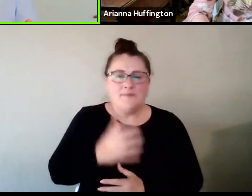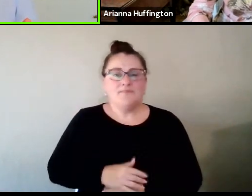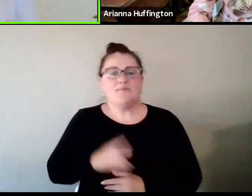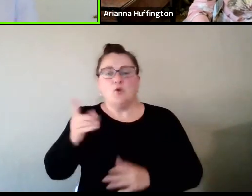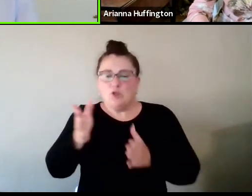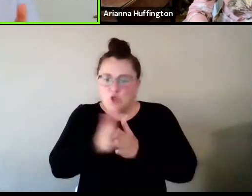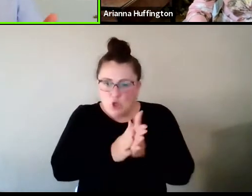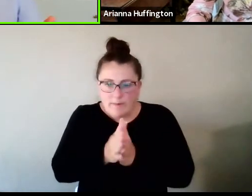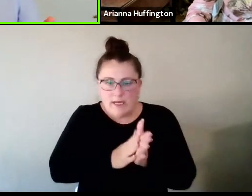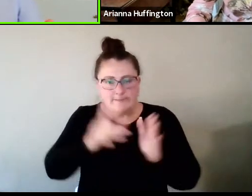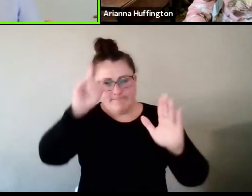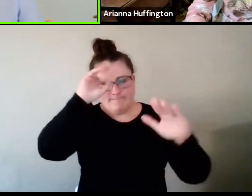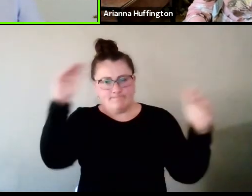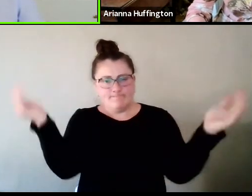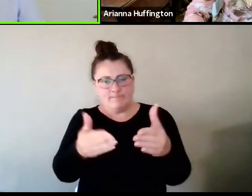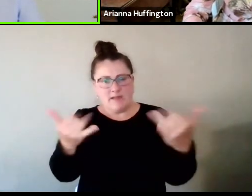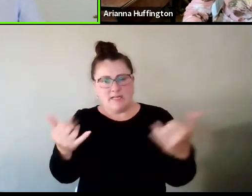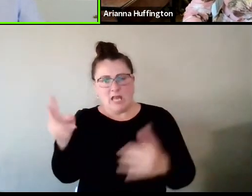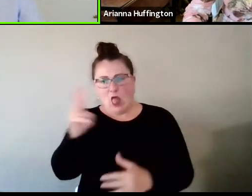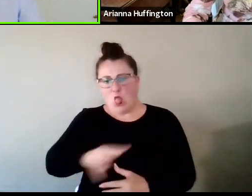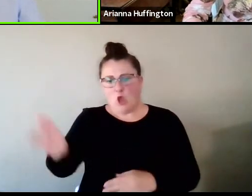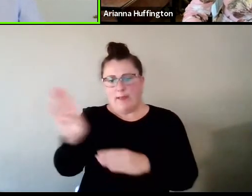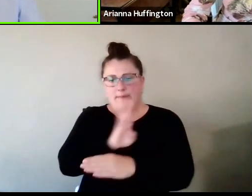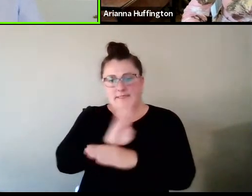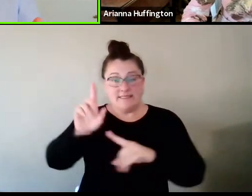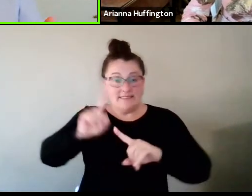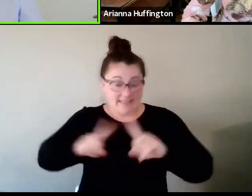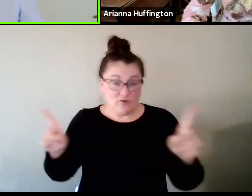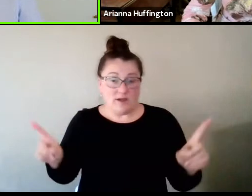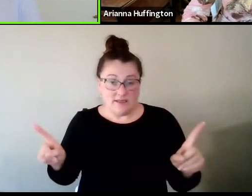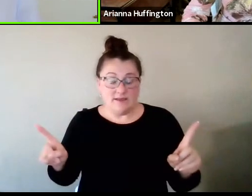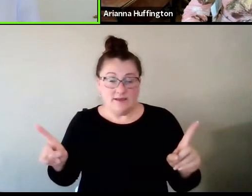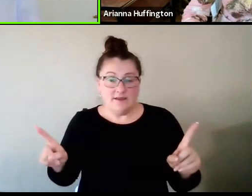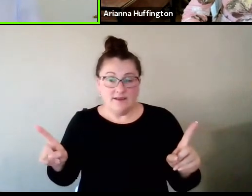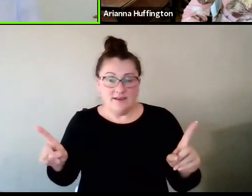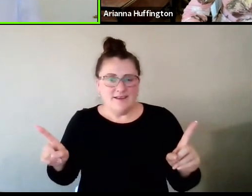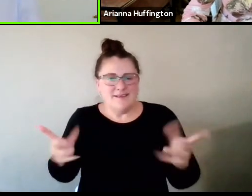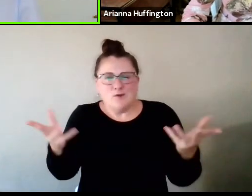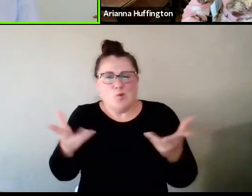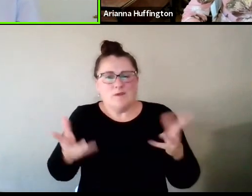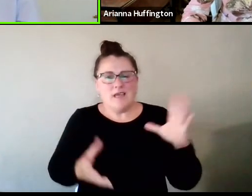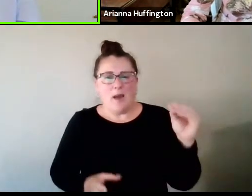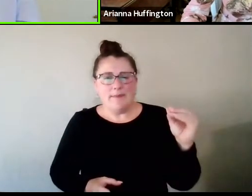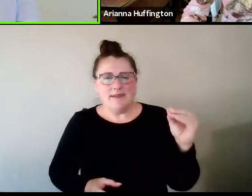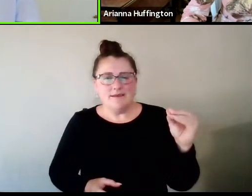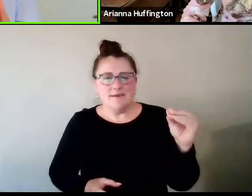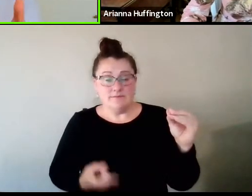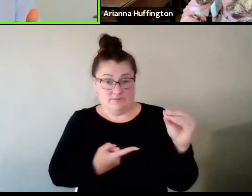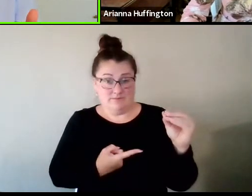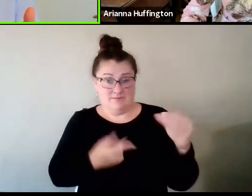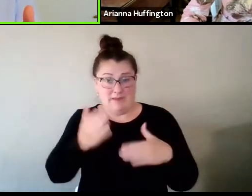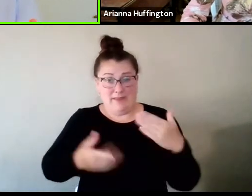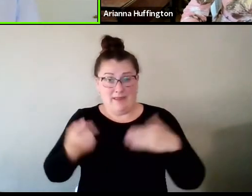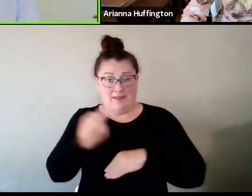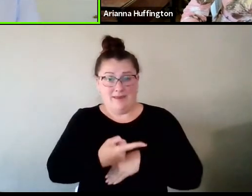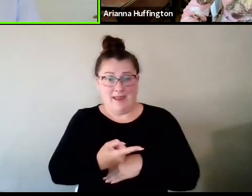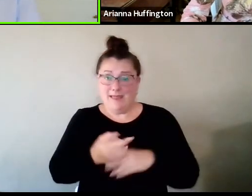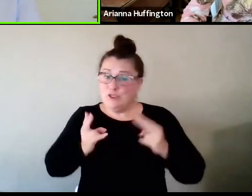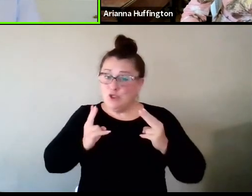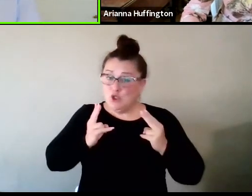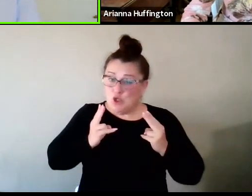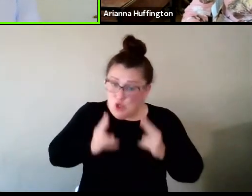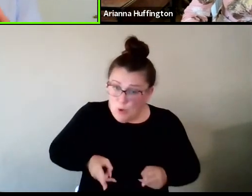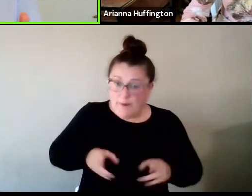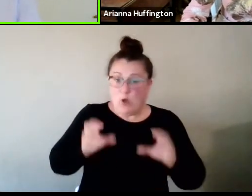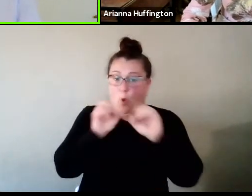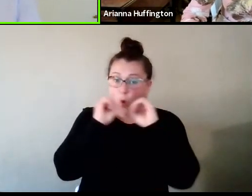determination, then you have to look at business differently. Because what is a company? A company at the end of the day is a human